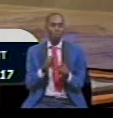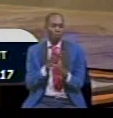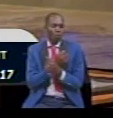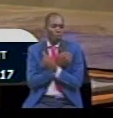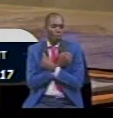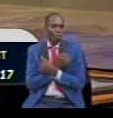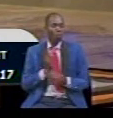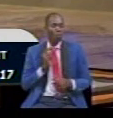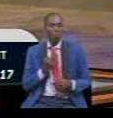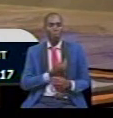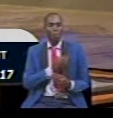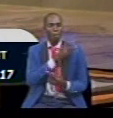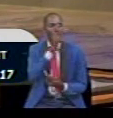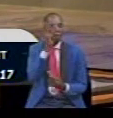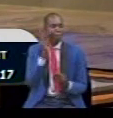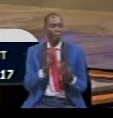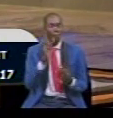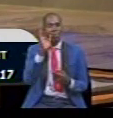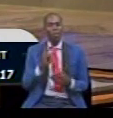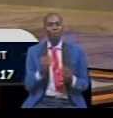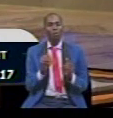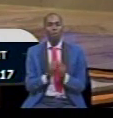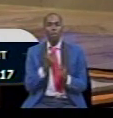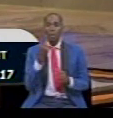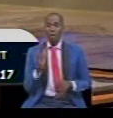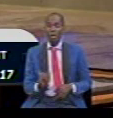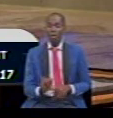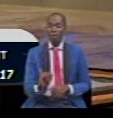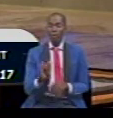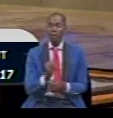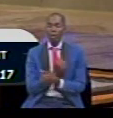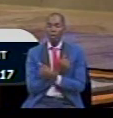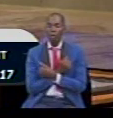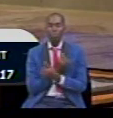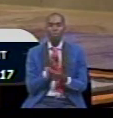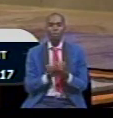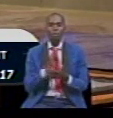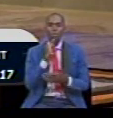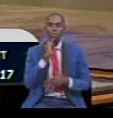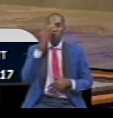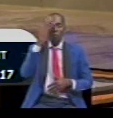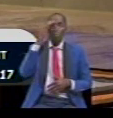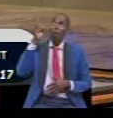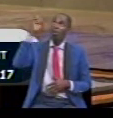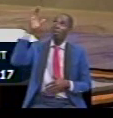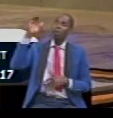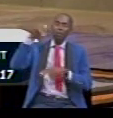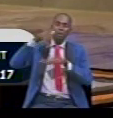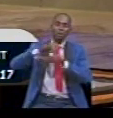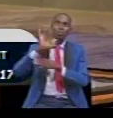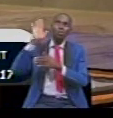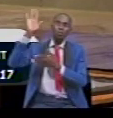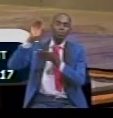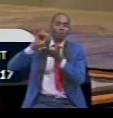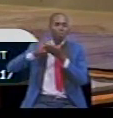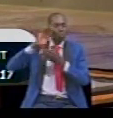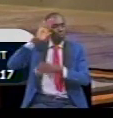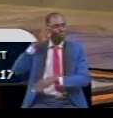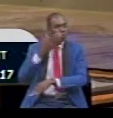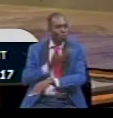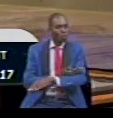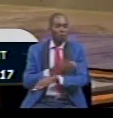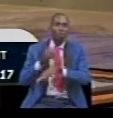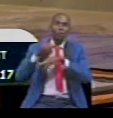perfectly with an everlasting love. That's why he has sent his Son to us. He has sent his Holy Spirit